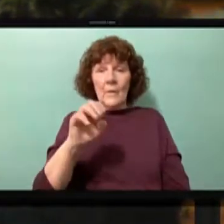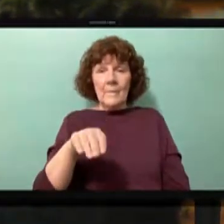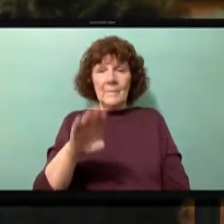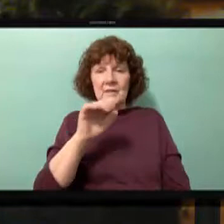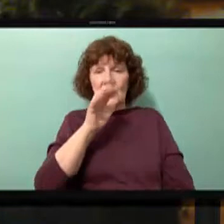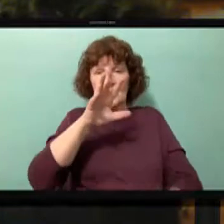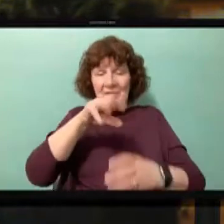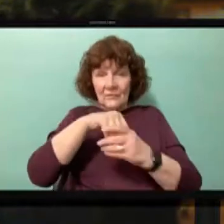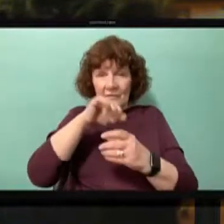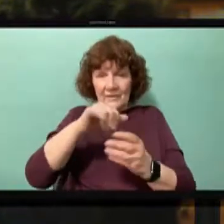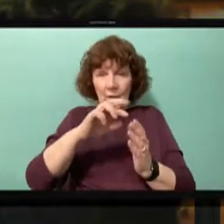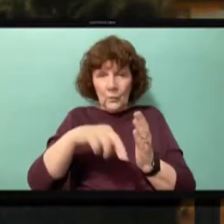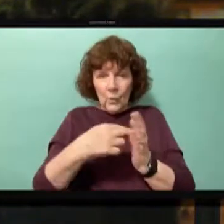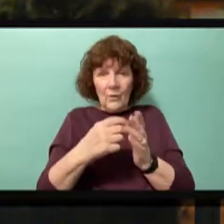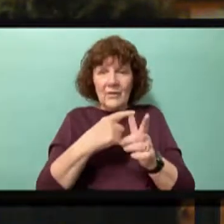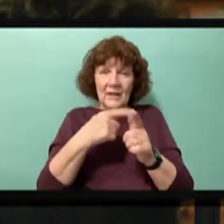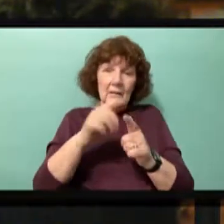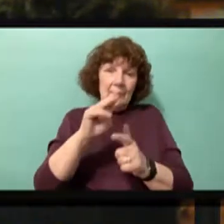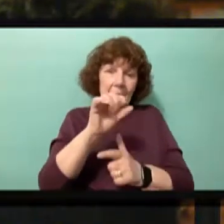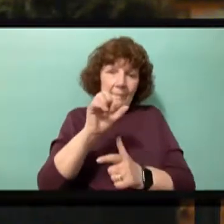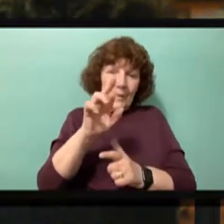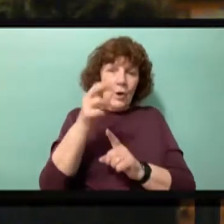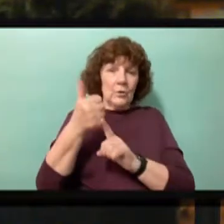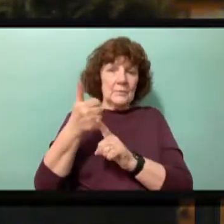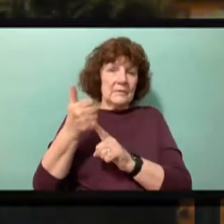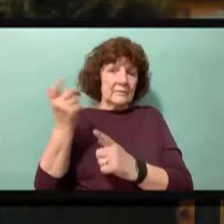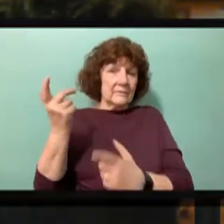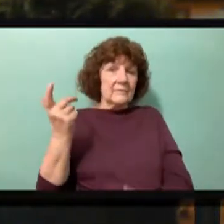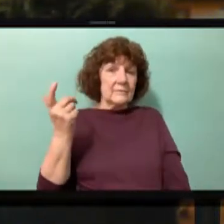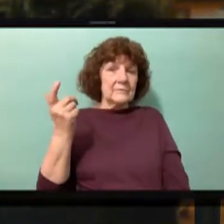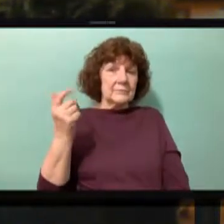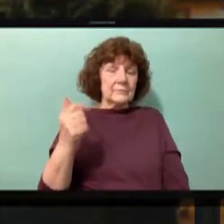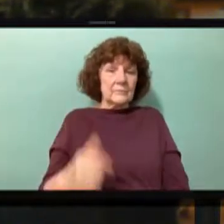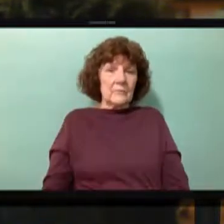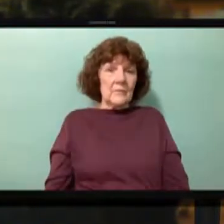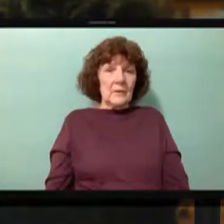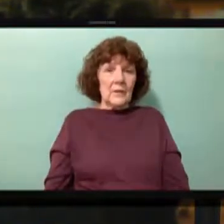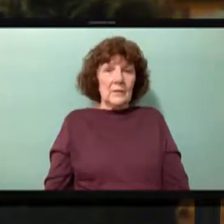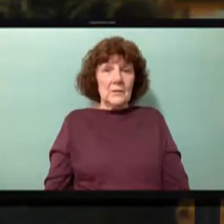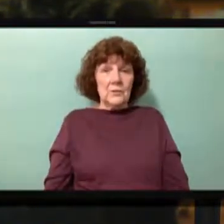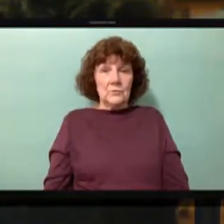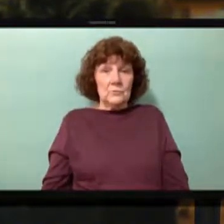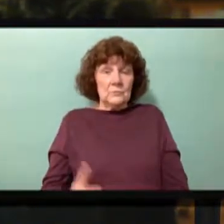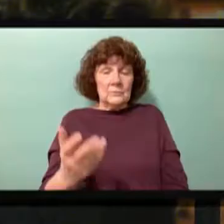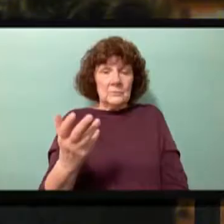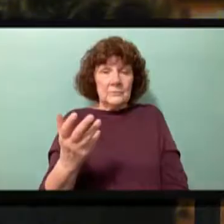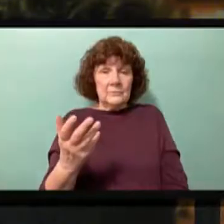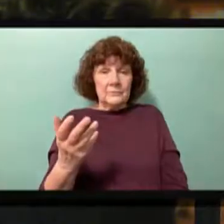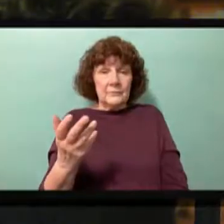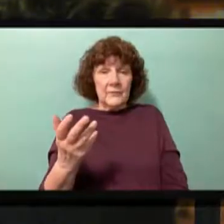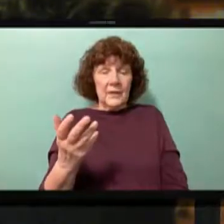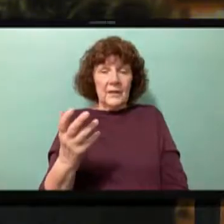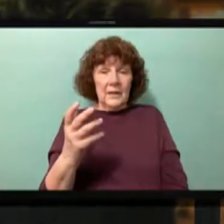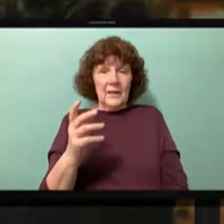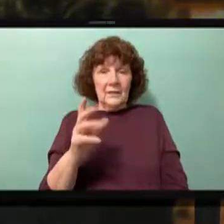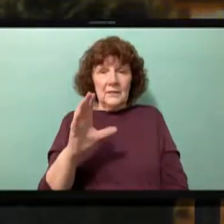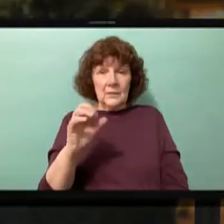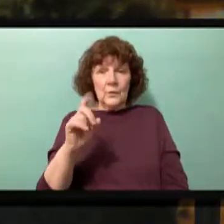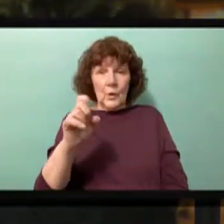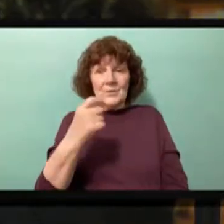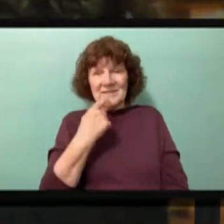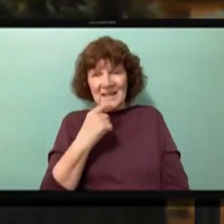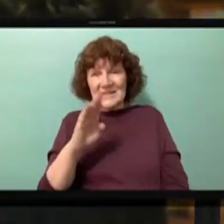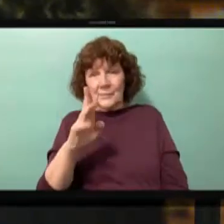be the mayor and the mayor's office that would be in that position. So, and in fact, per the code, OMB is a bureau of the mayor's